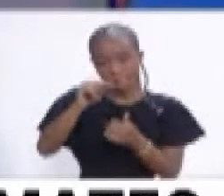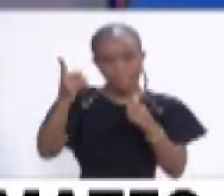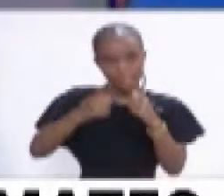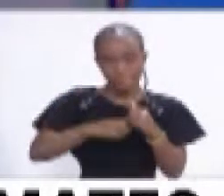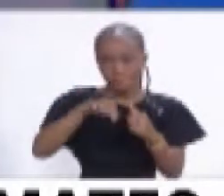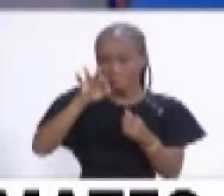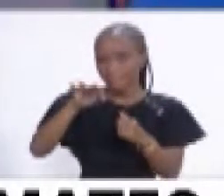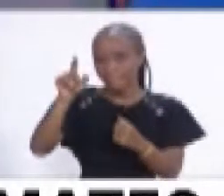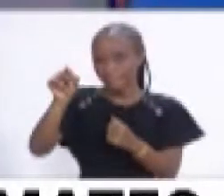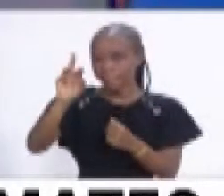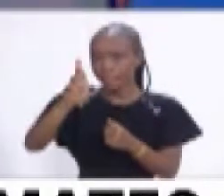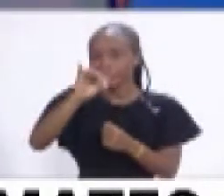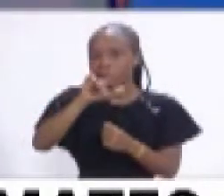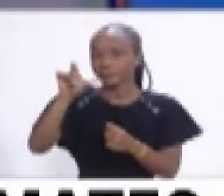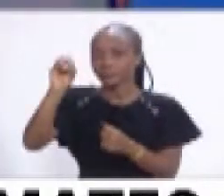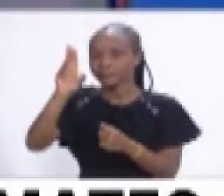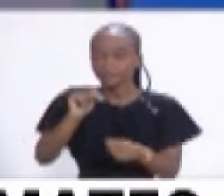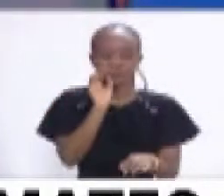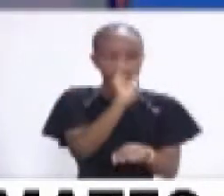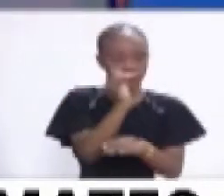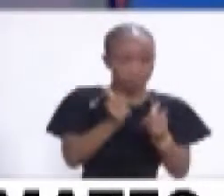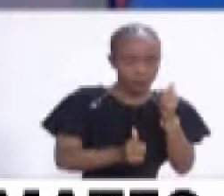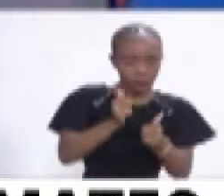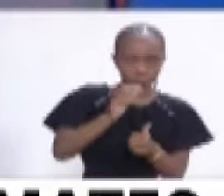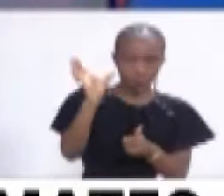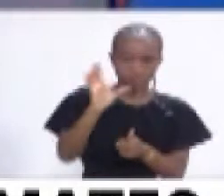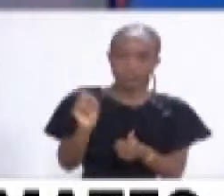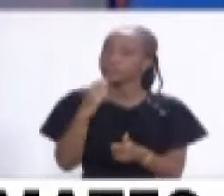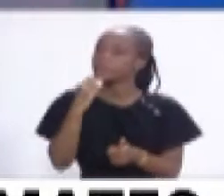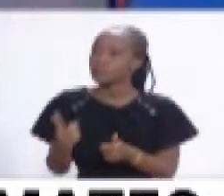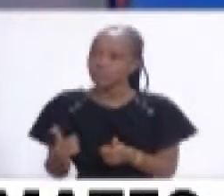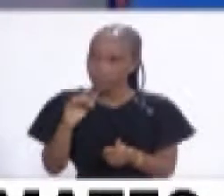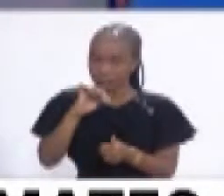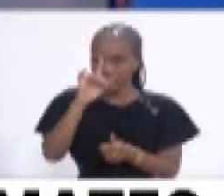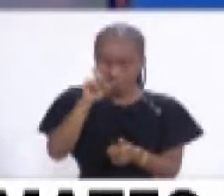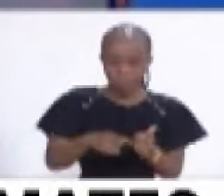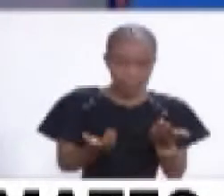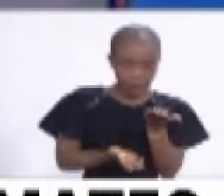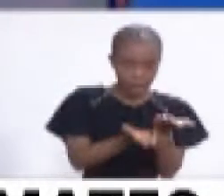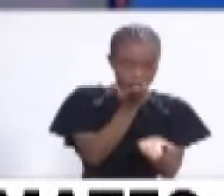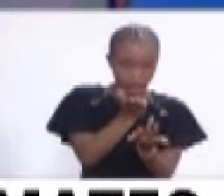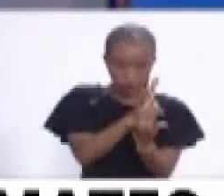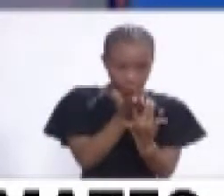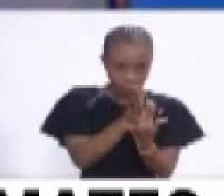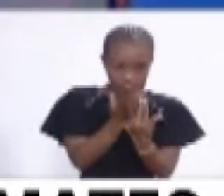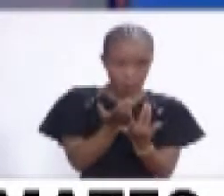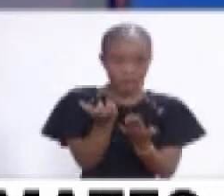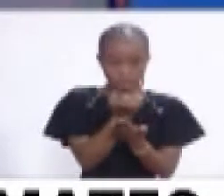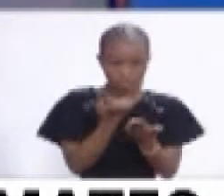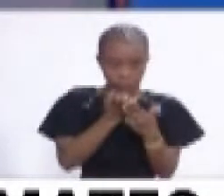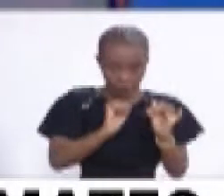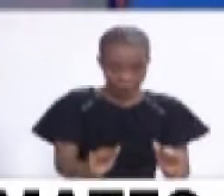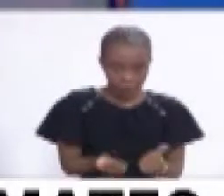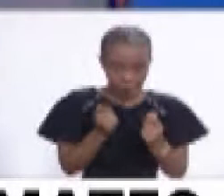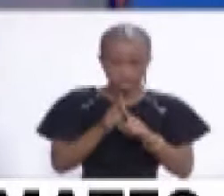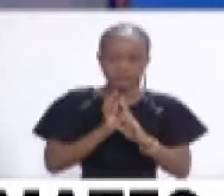3.63 trillion budget was proposed, which the Cabinet Secretary said will strike a balance between stimulating economic recovery and